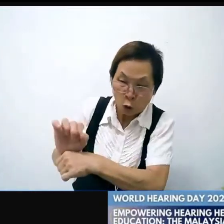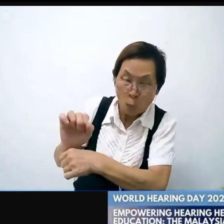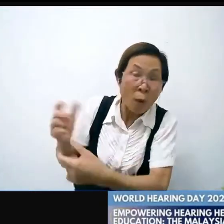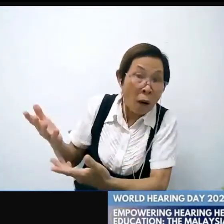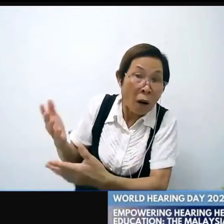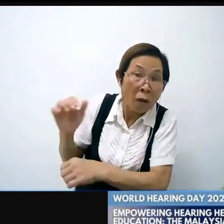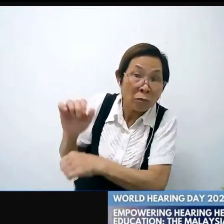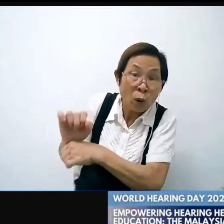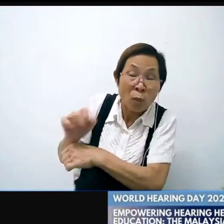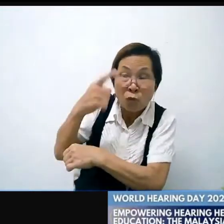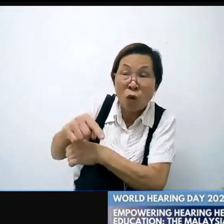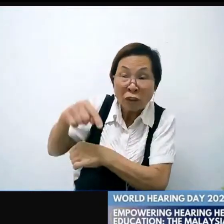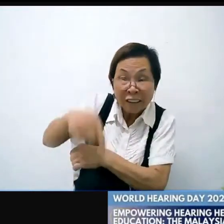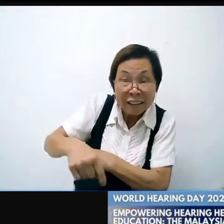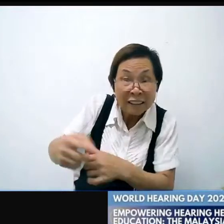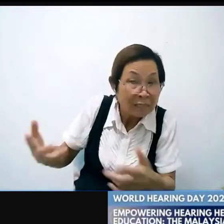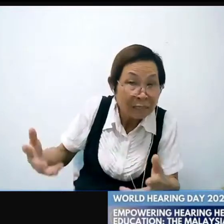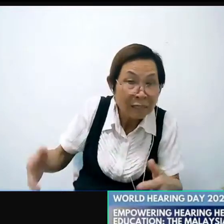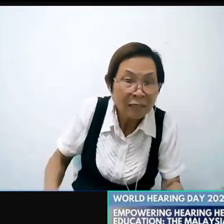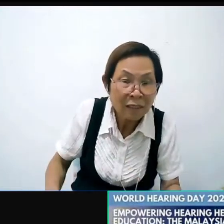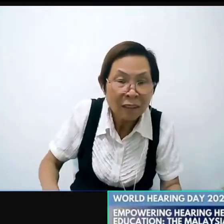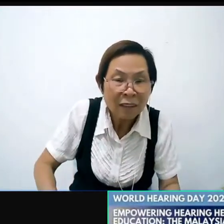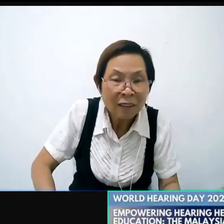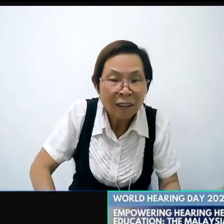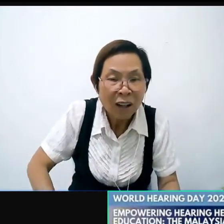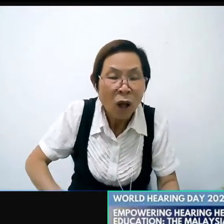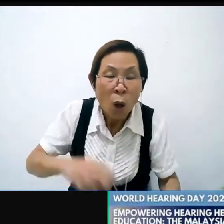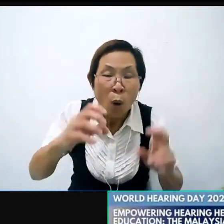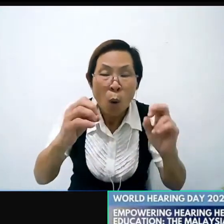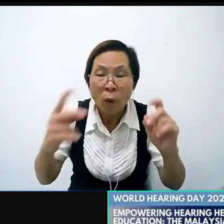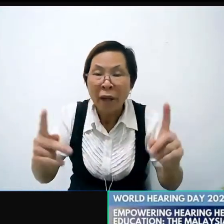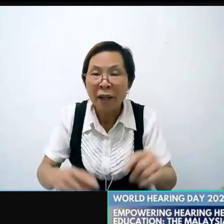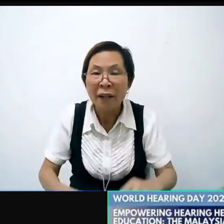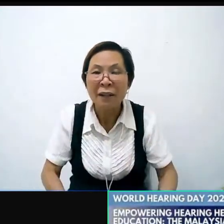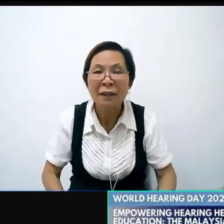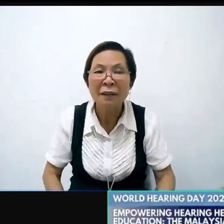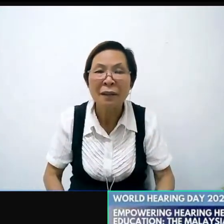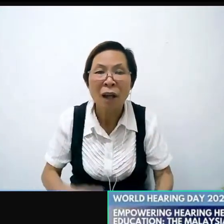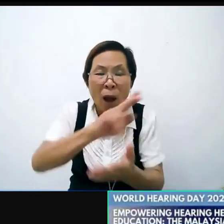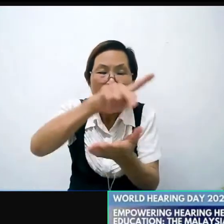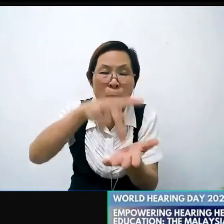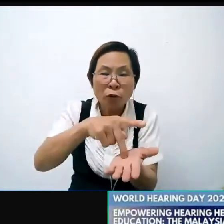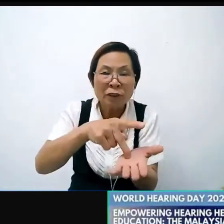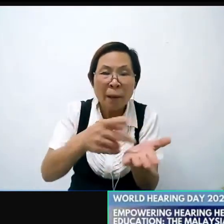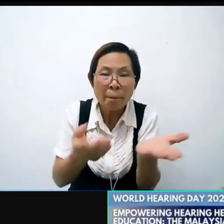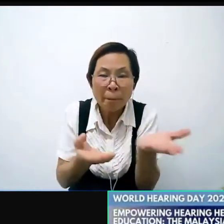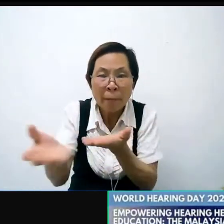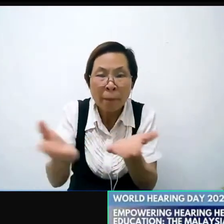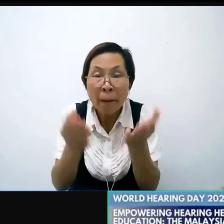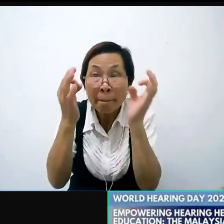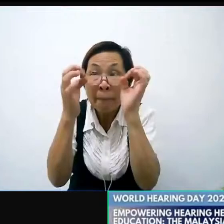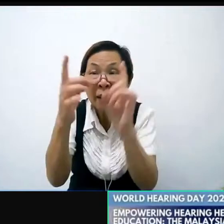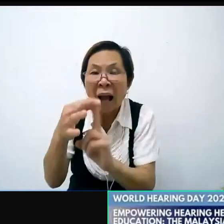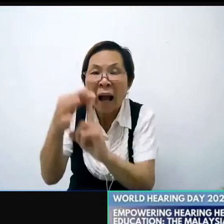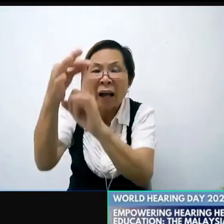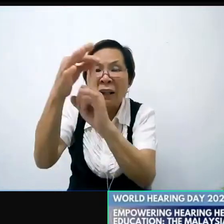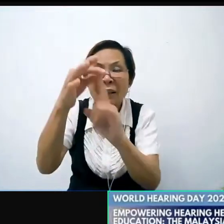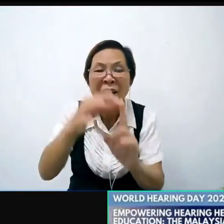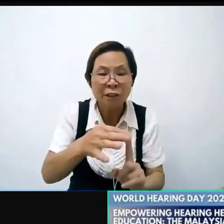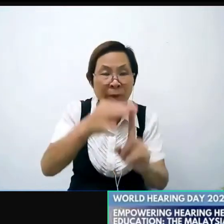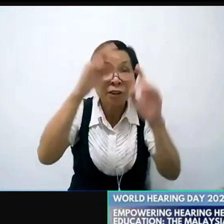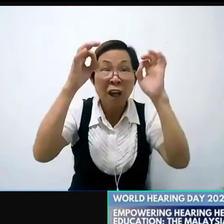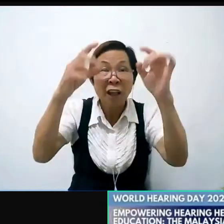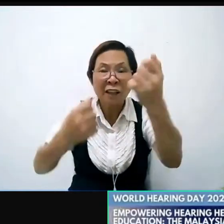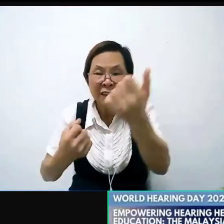for the kids? Okay, so 3PK, which is Pusat Perkhidmatan Pendidikan Khas atau Special Education